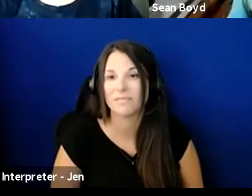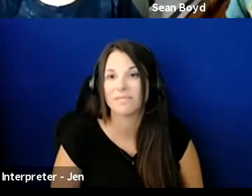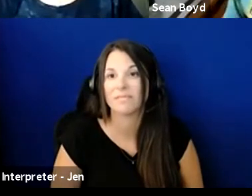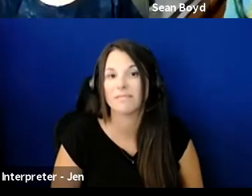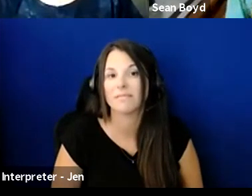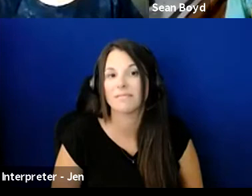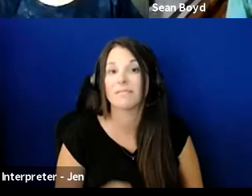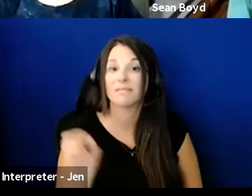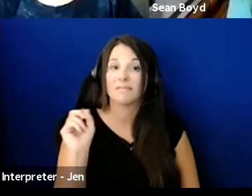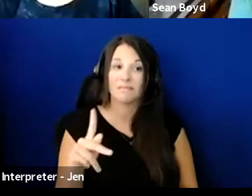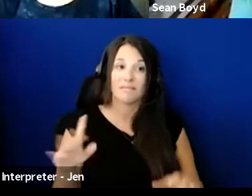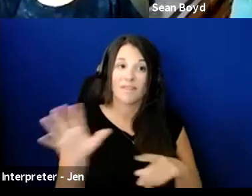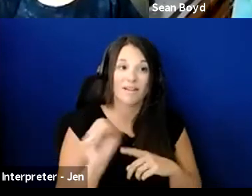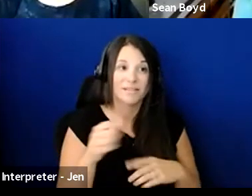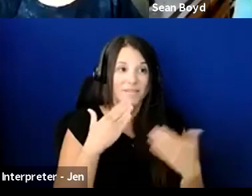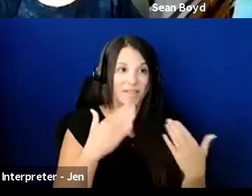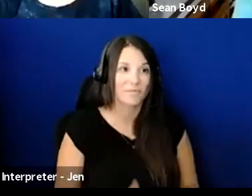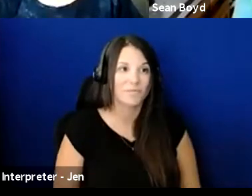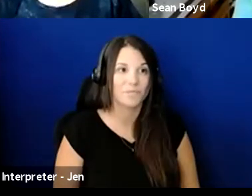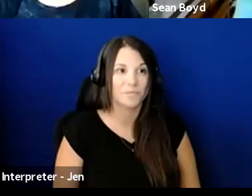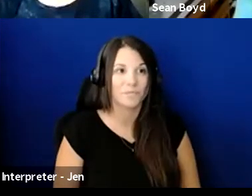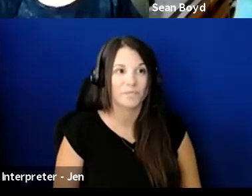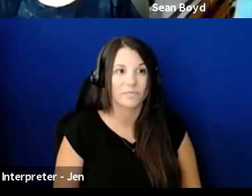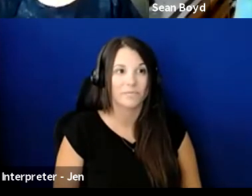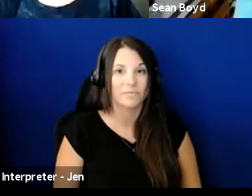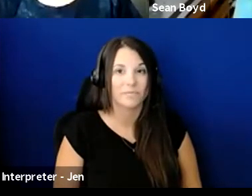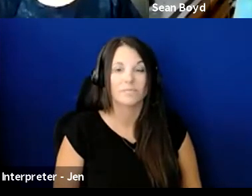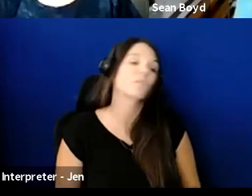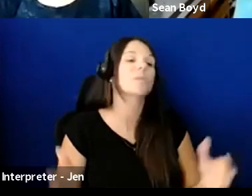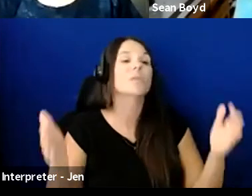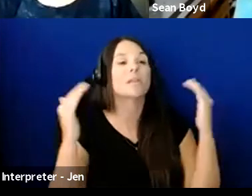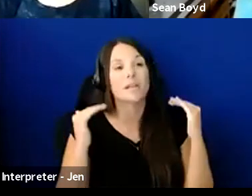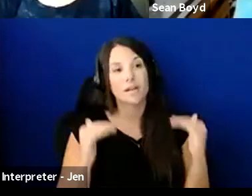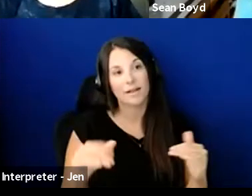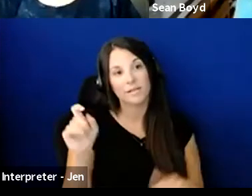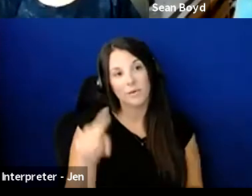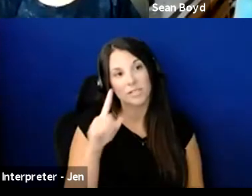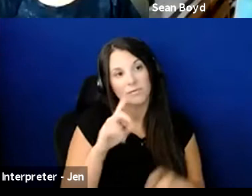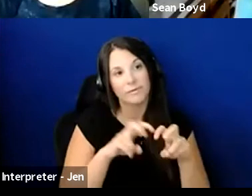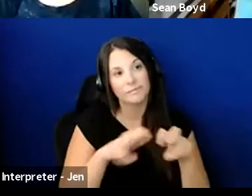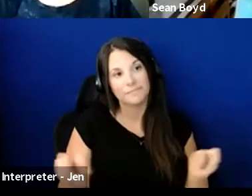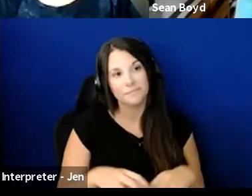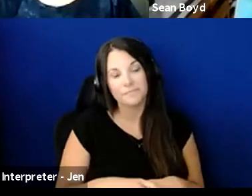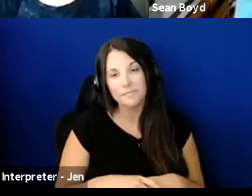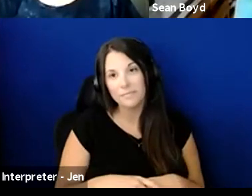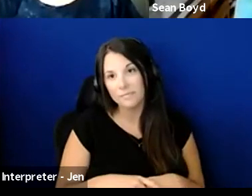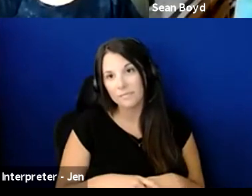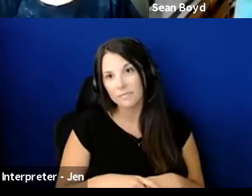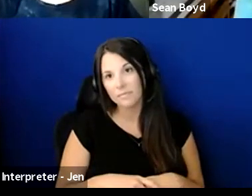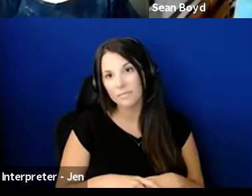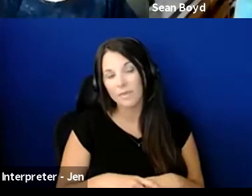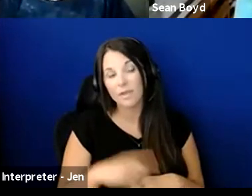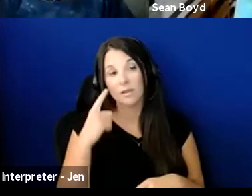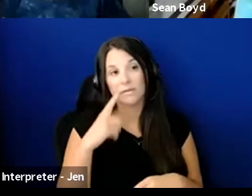All right, awesome. Thank you. All right, so the next question we have for our panelists is, when it comes to presenting